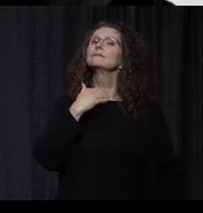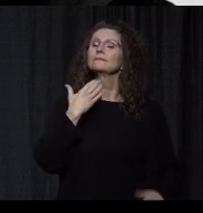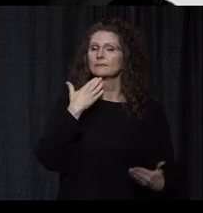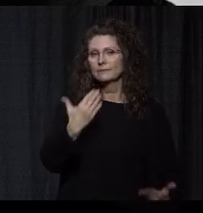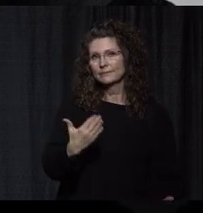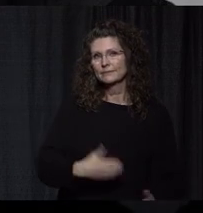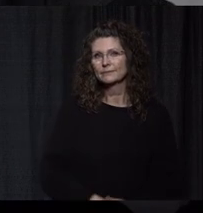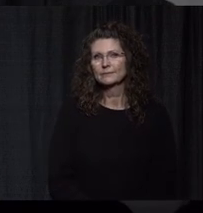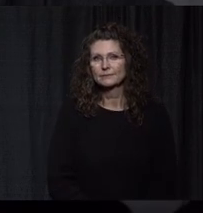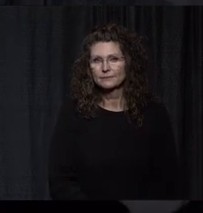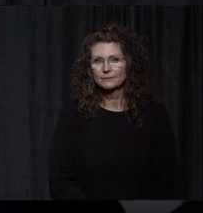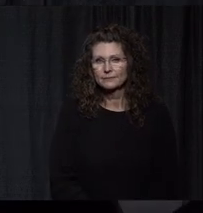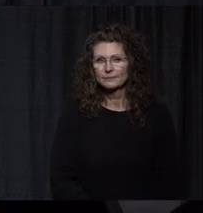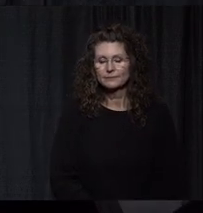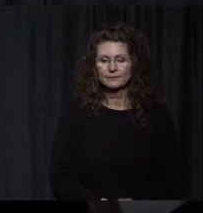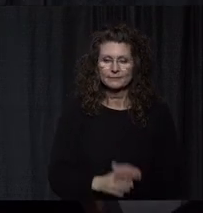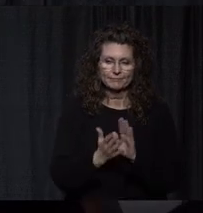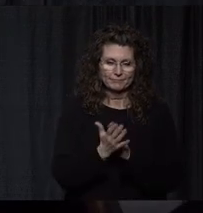Thank you.